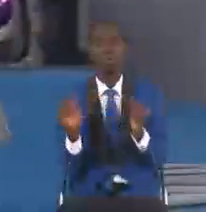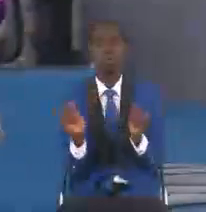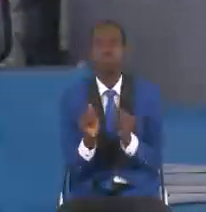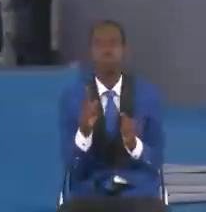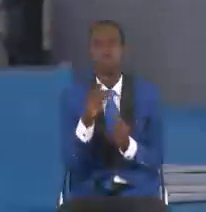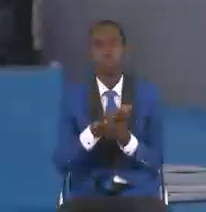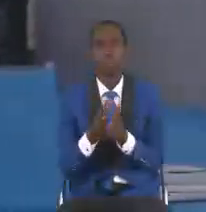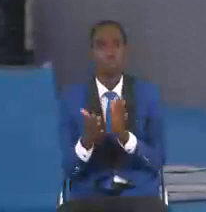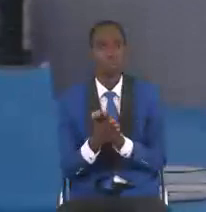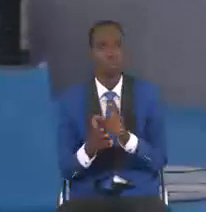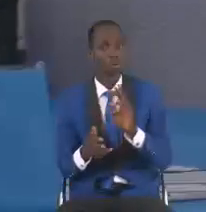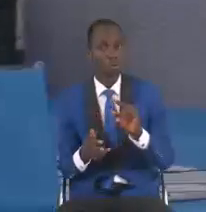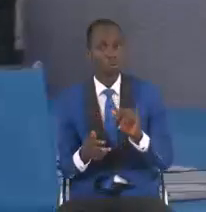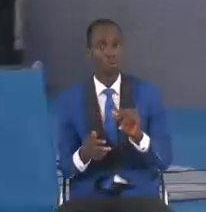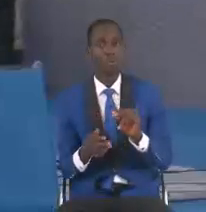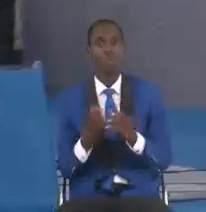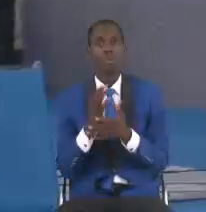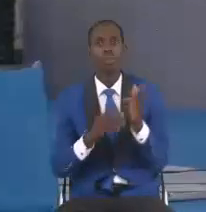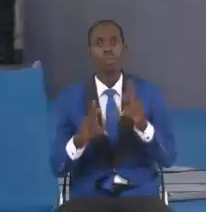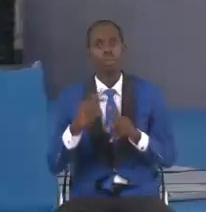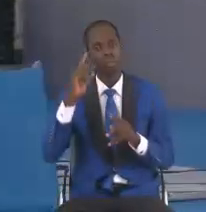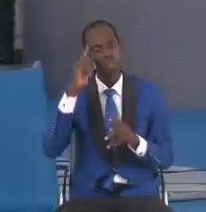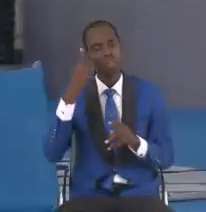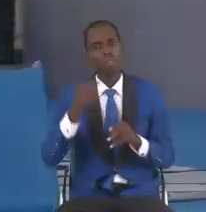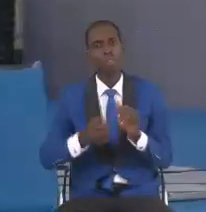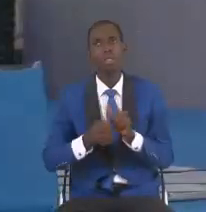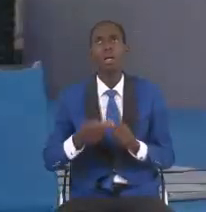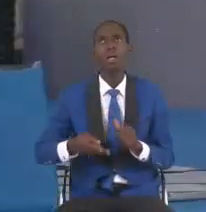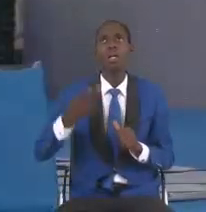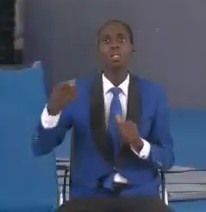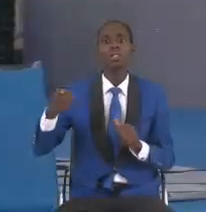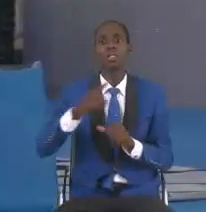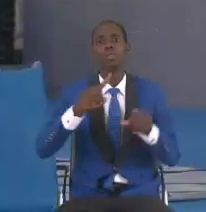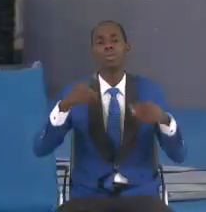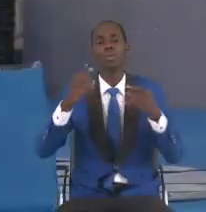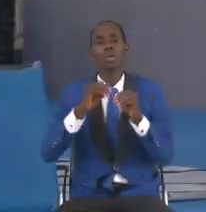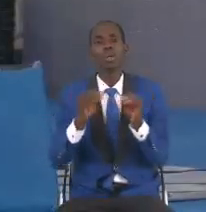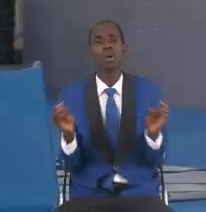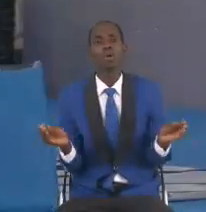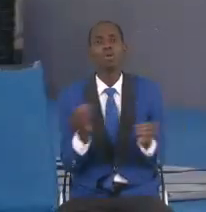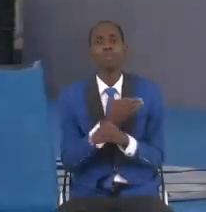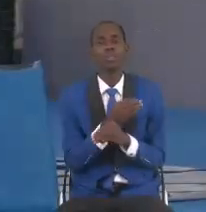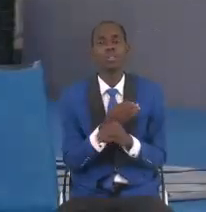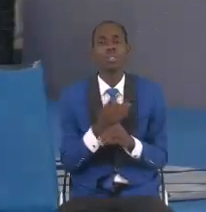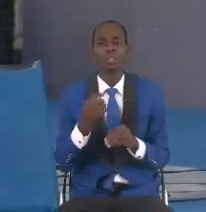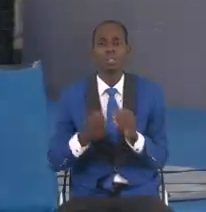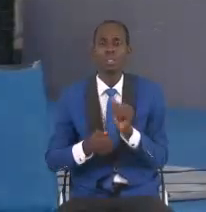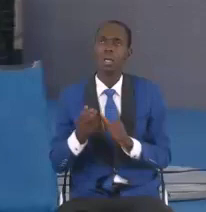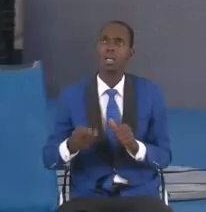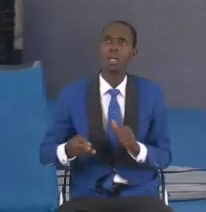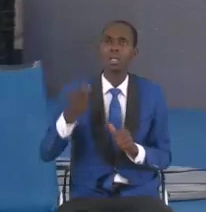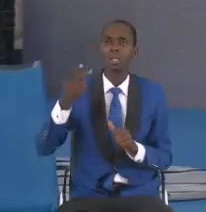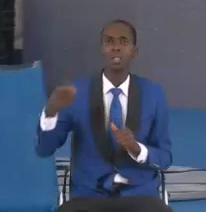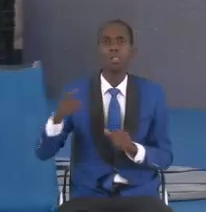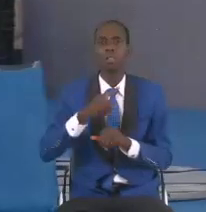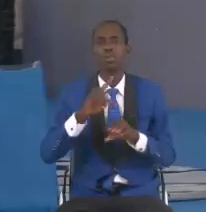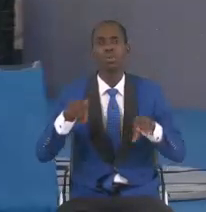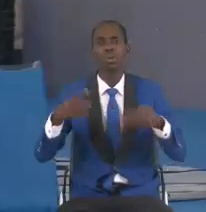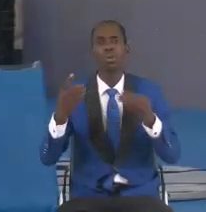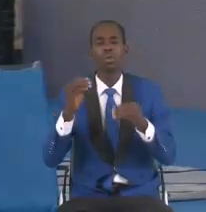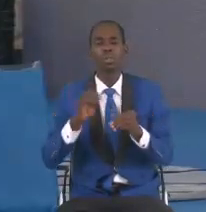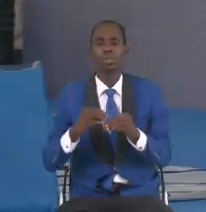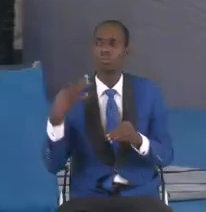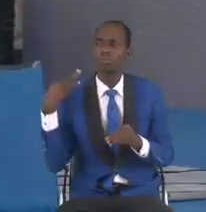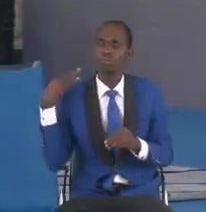the higher we go in office, the higher we go in our title, the higher we go in our